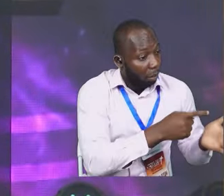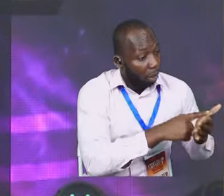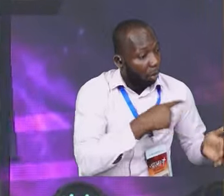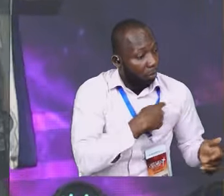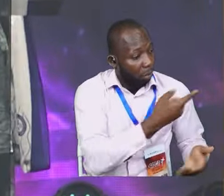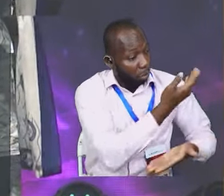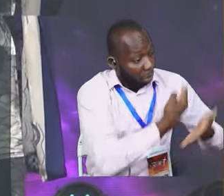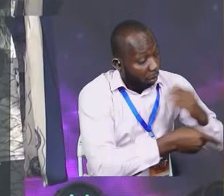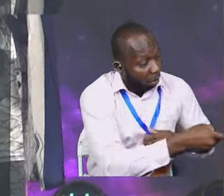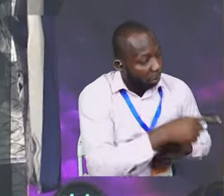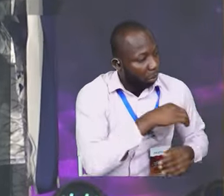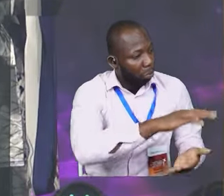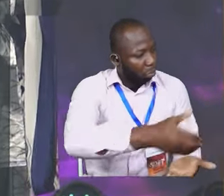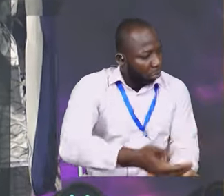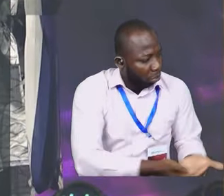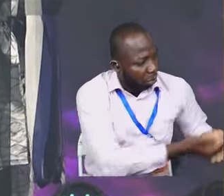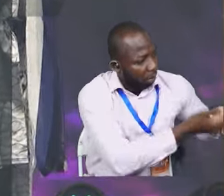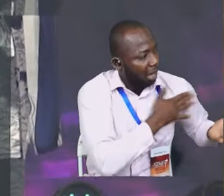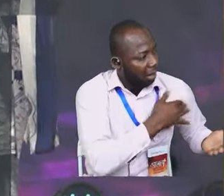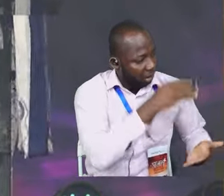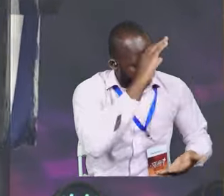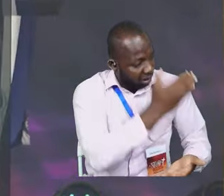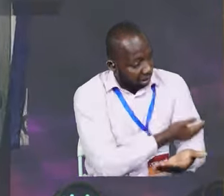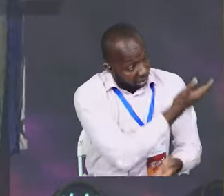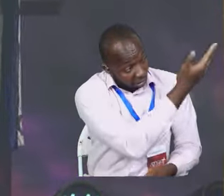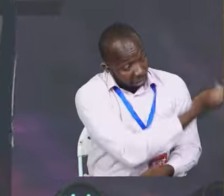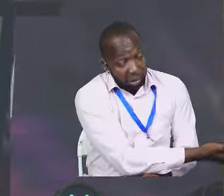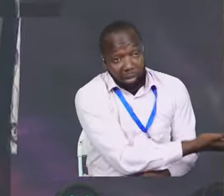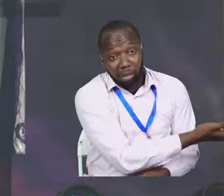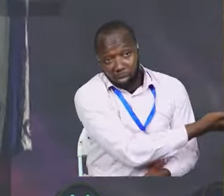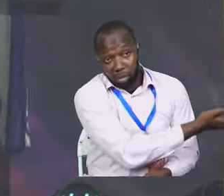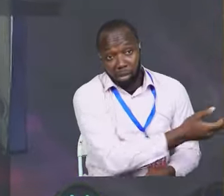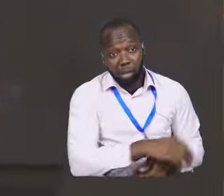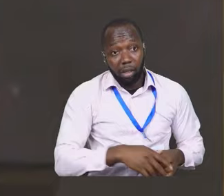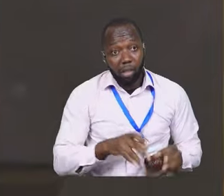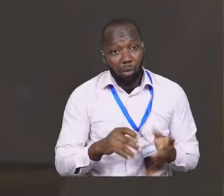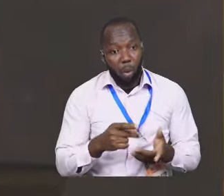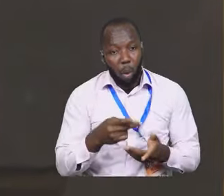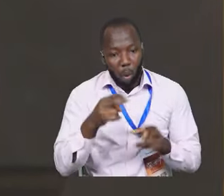My thought was that I was taking the child to where I gave birth to a hospital.